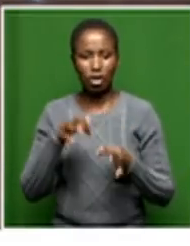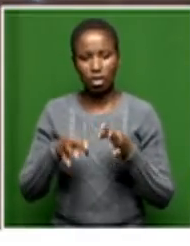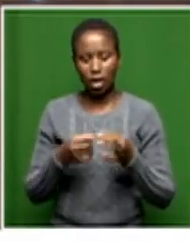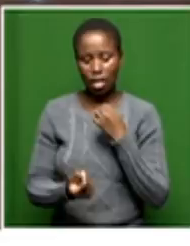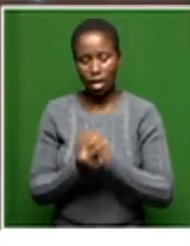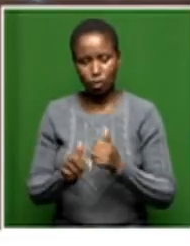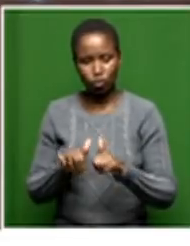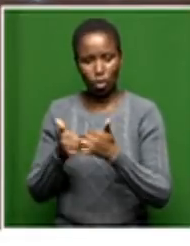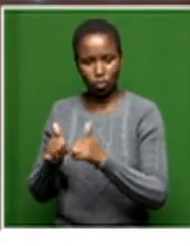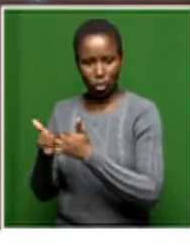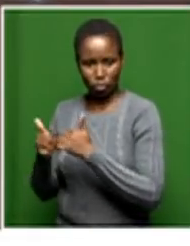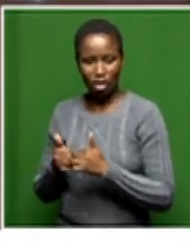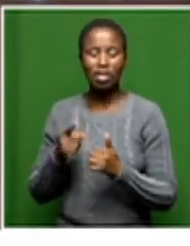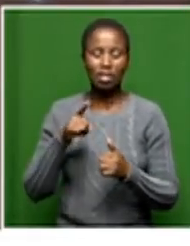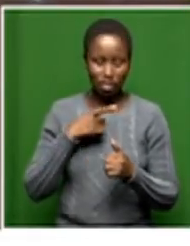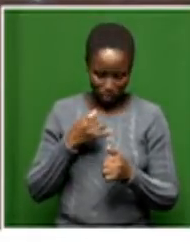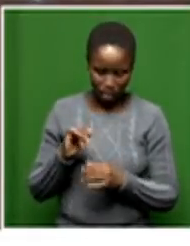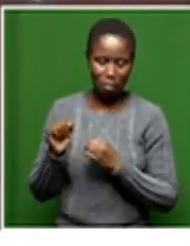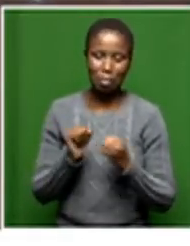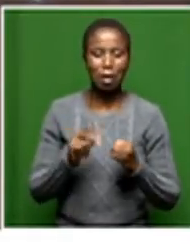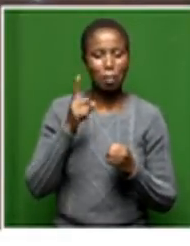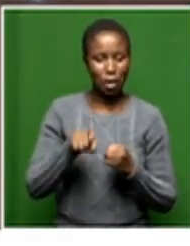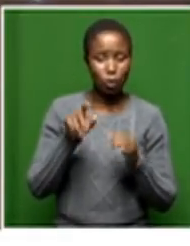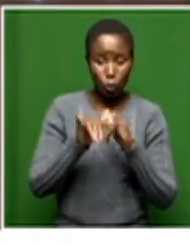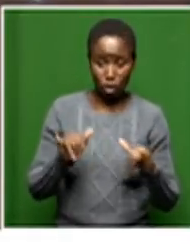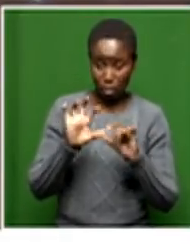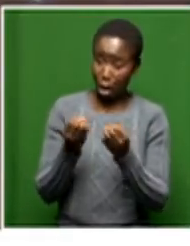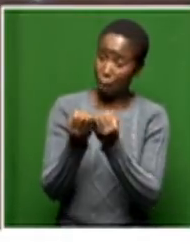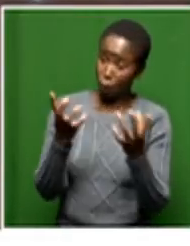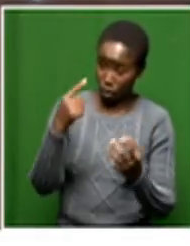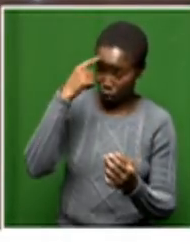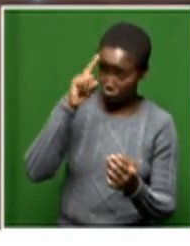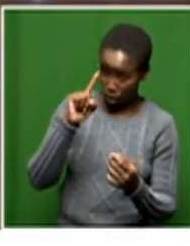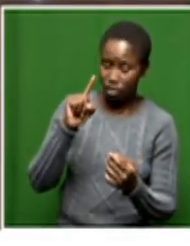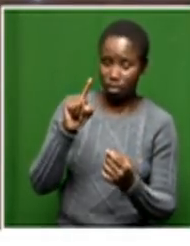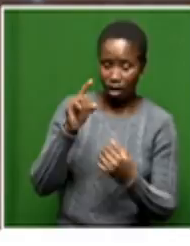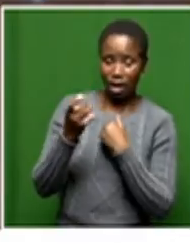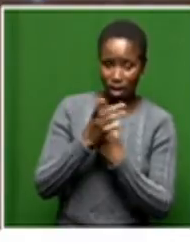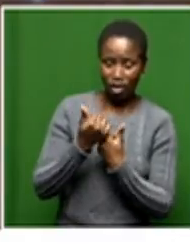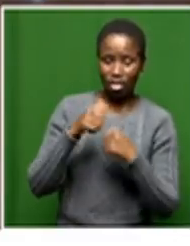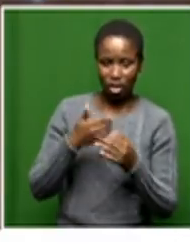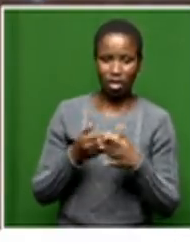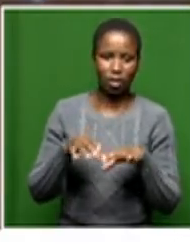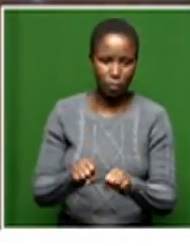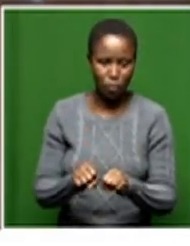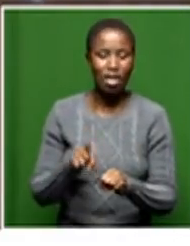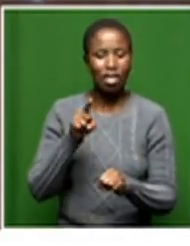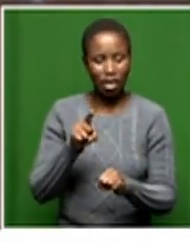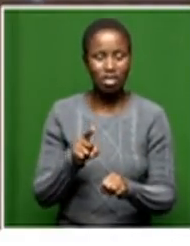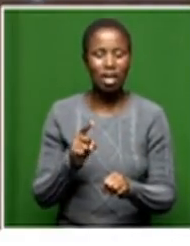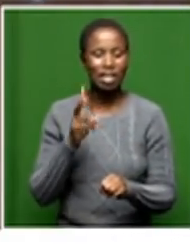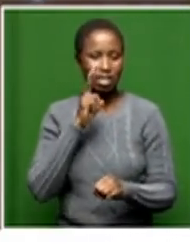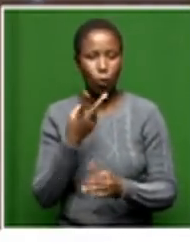majority party, if it's still a majority, you'll have another state that is going to go through what is happening now.